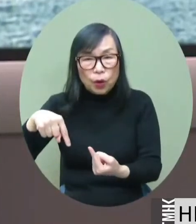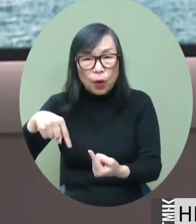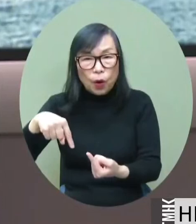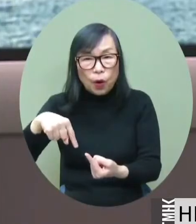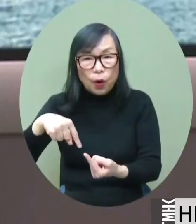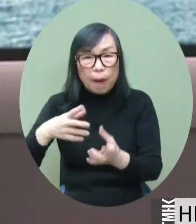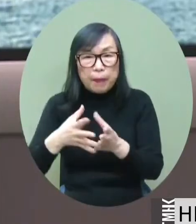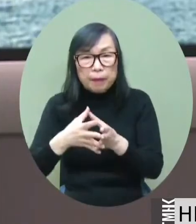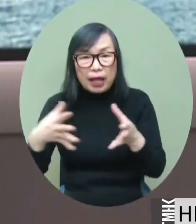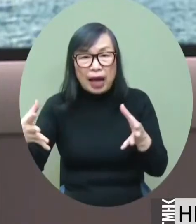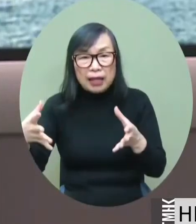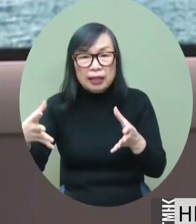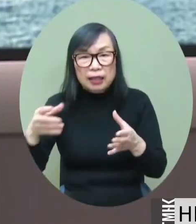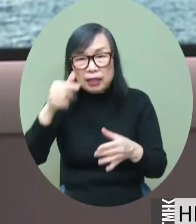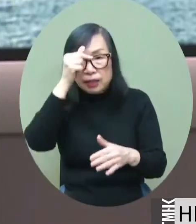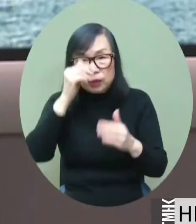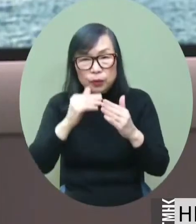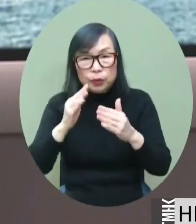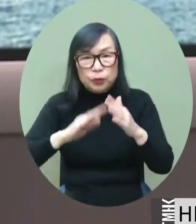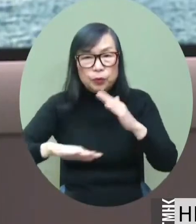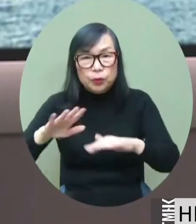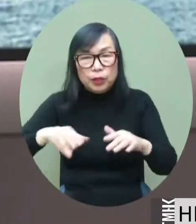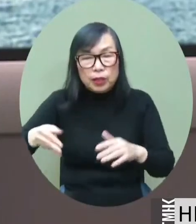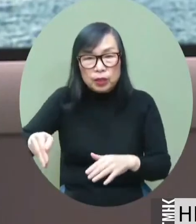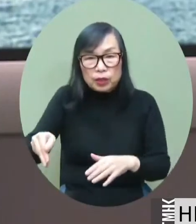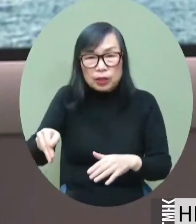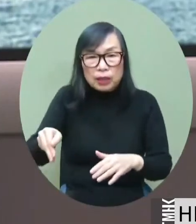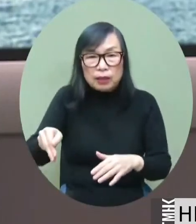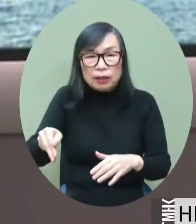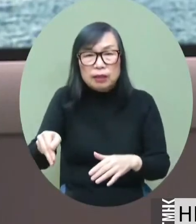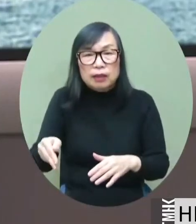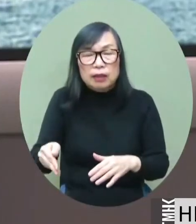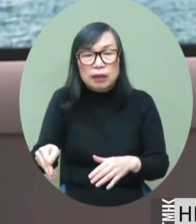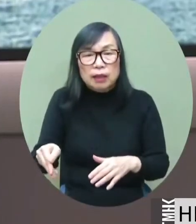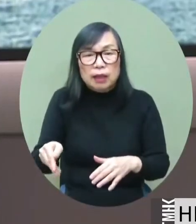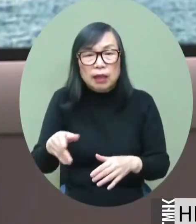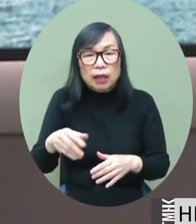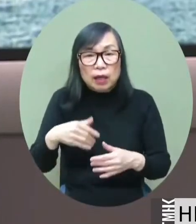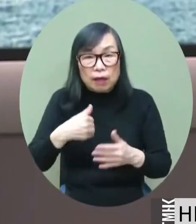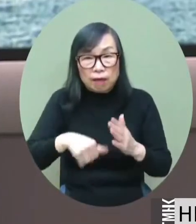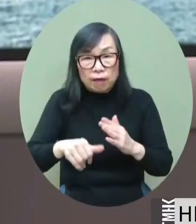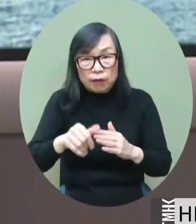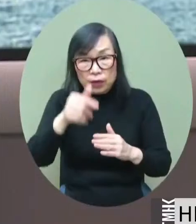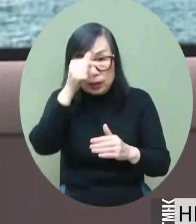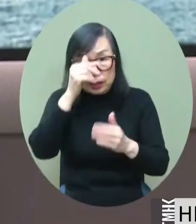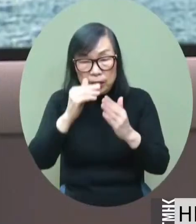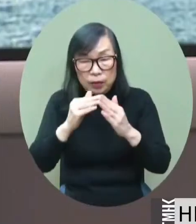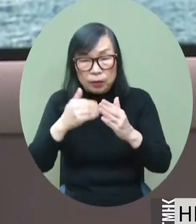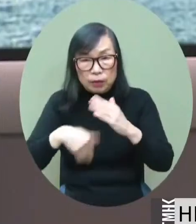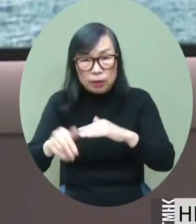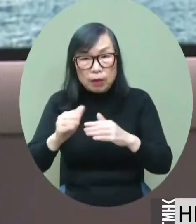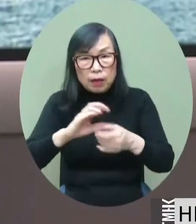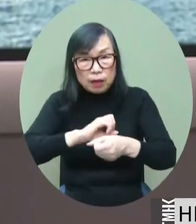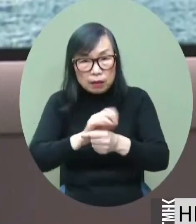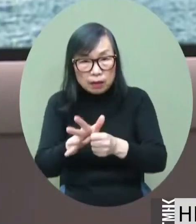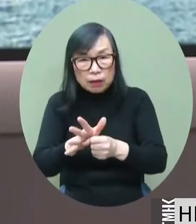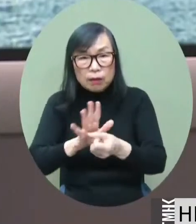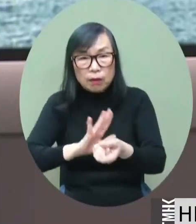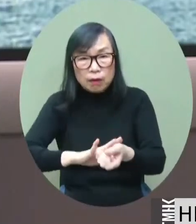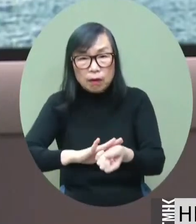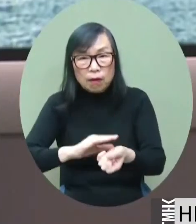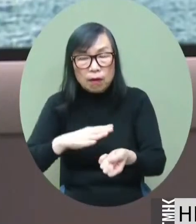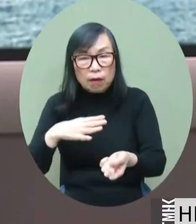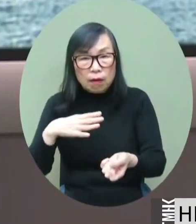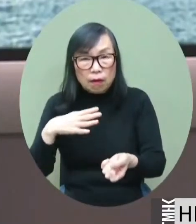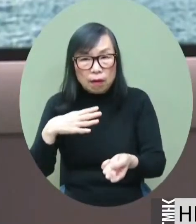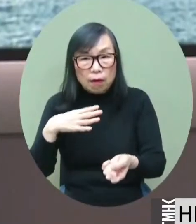then he was referred to a larger hospital to attend to his renal problem. When he was discharged,